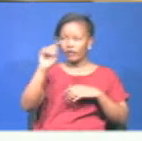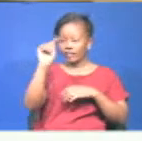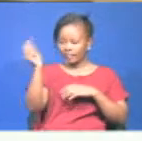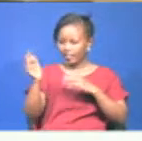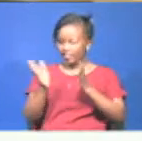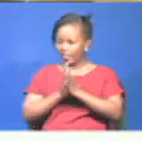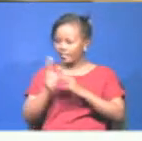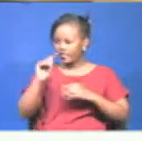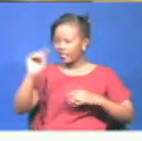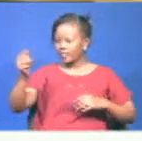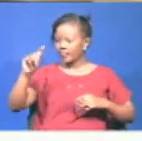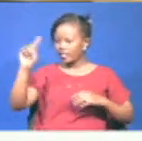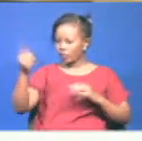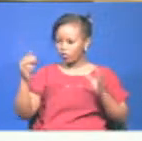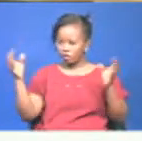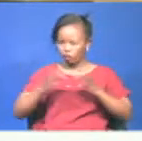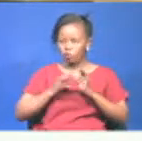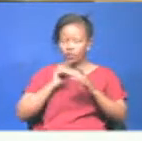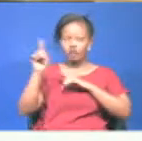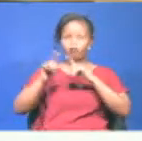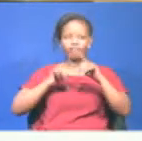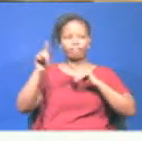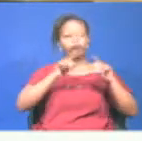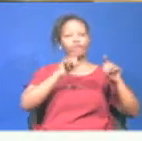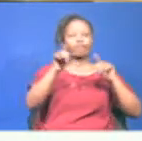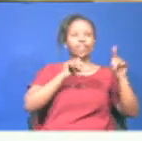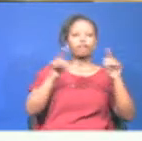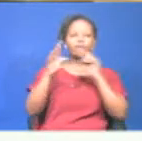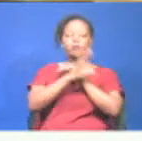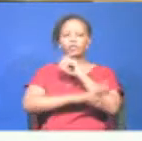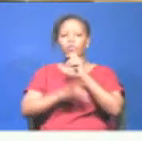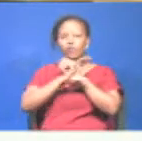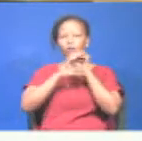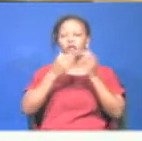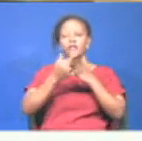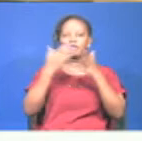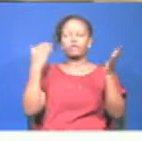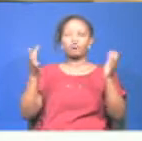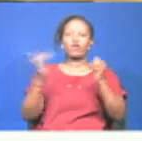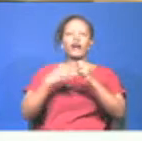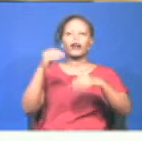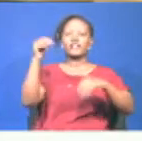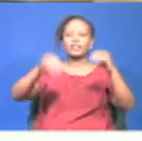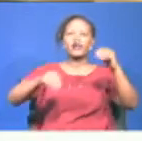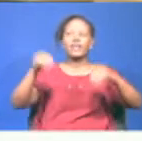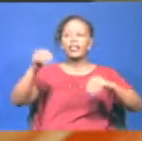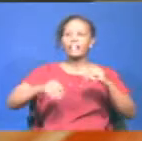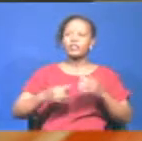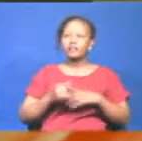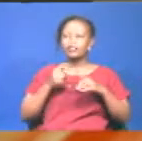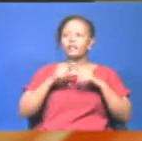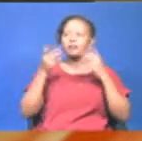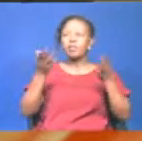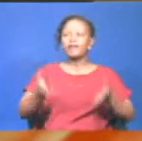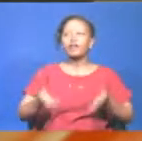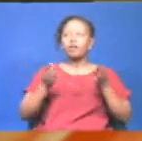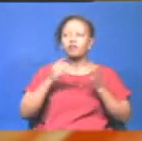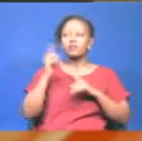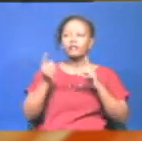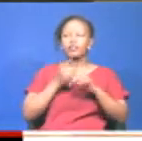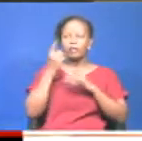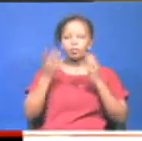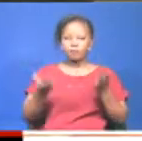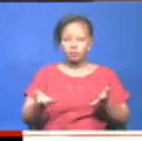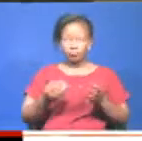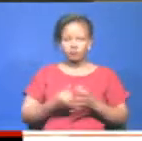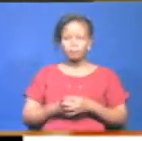Alliance are traversing the country ahead of the August polls. But for now, we begin with the